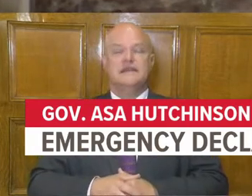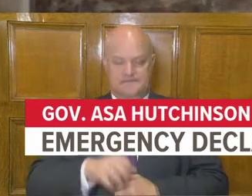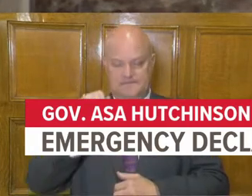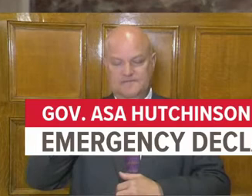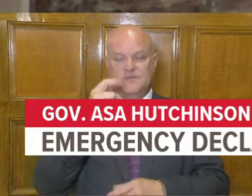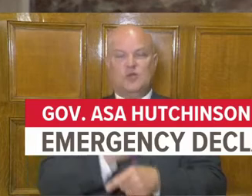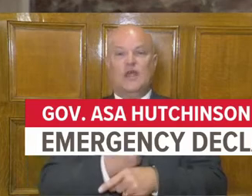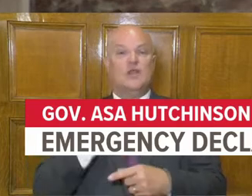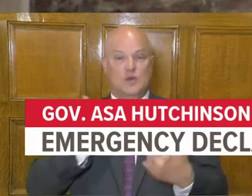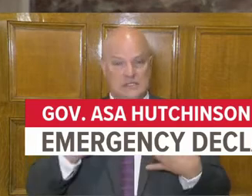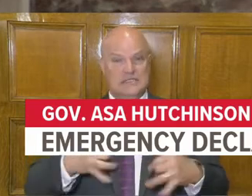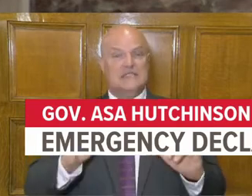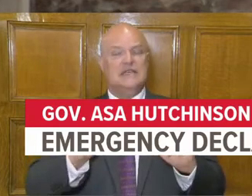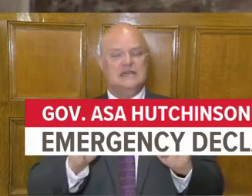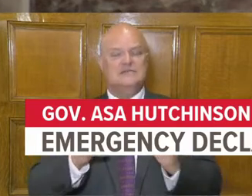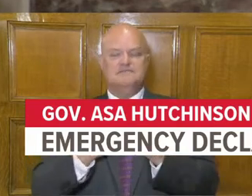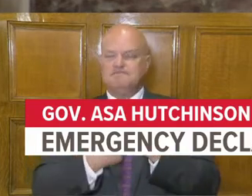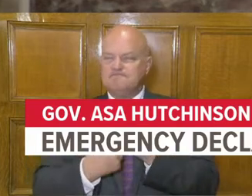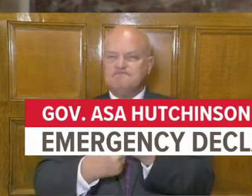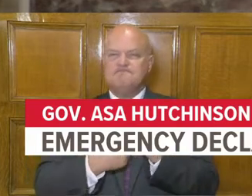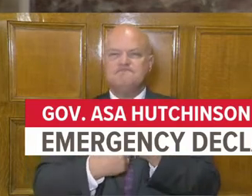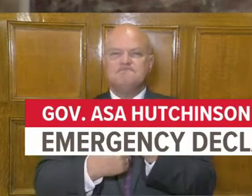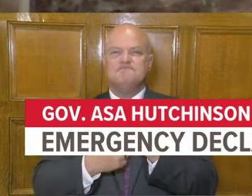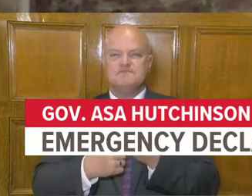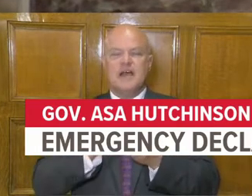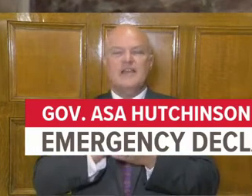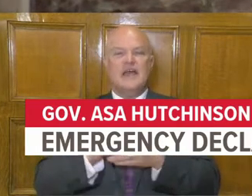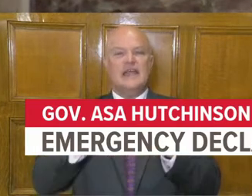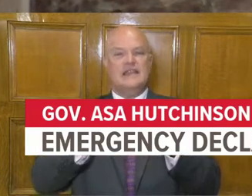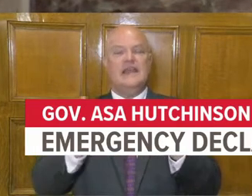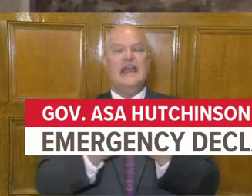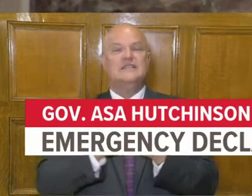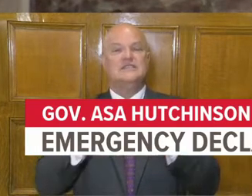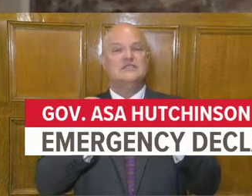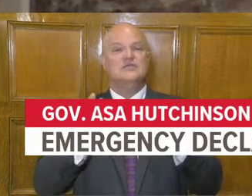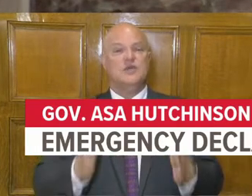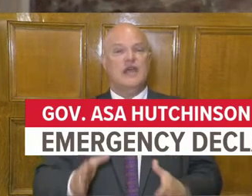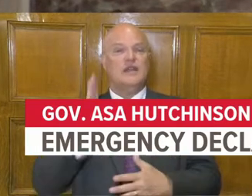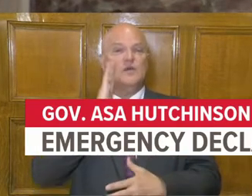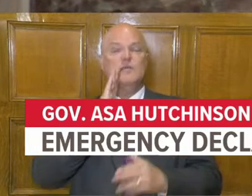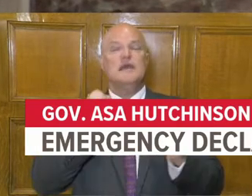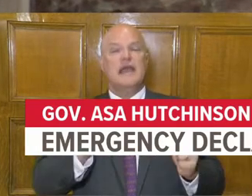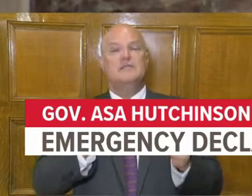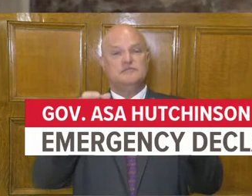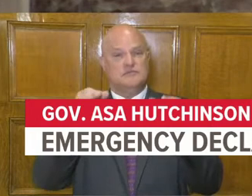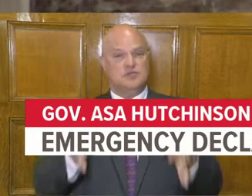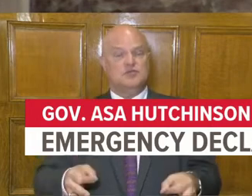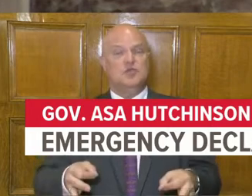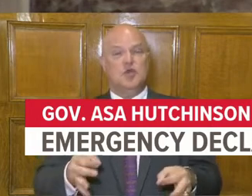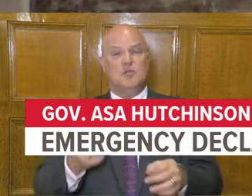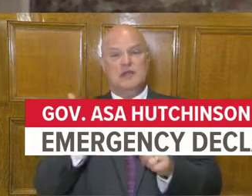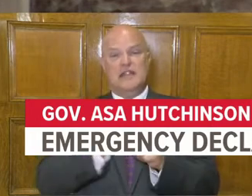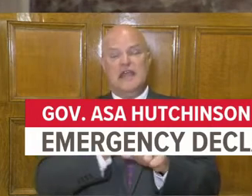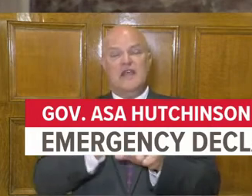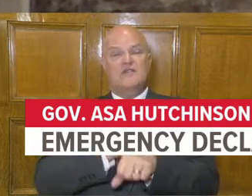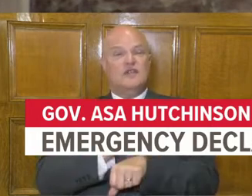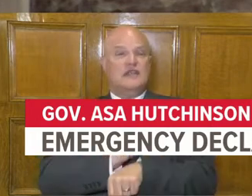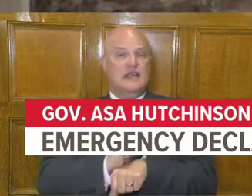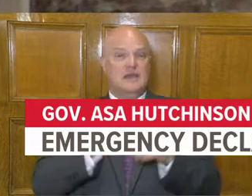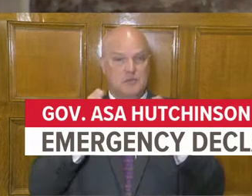correct. We'll still work through that, and the agency director will be able to determine, but each